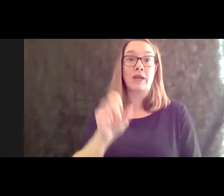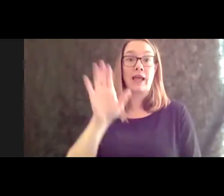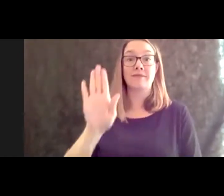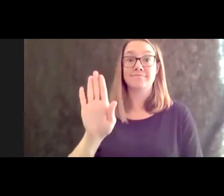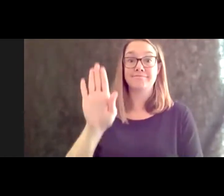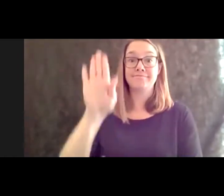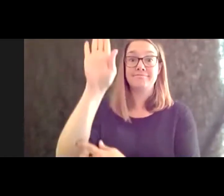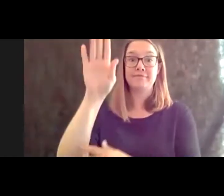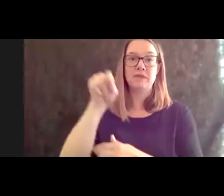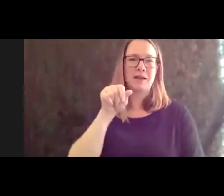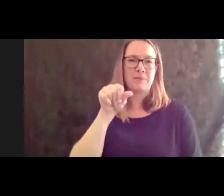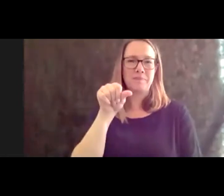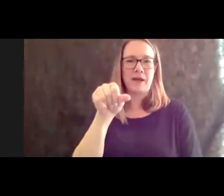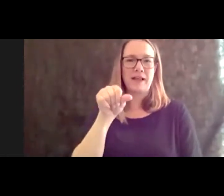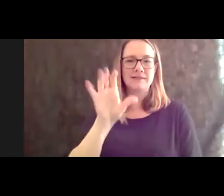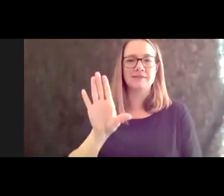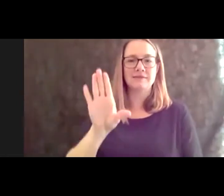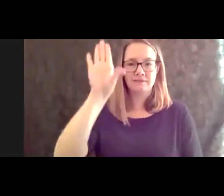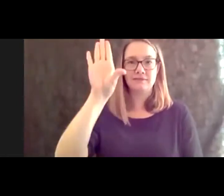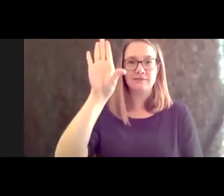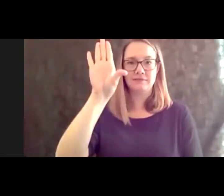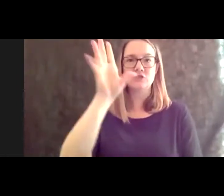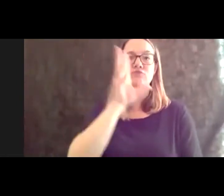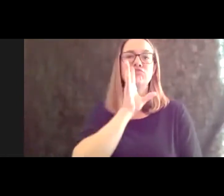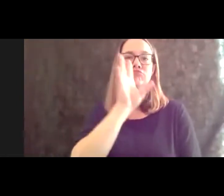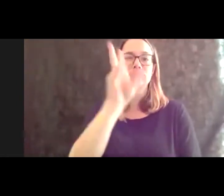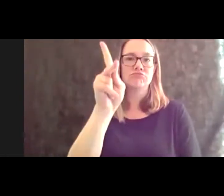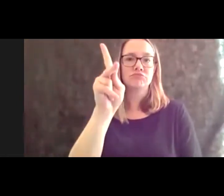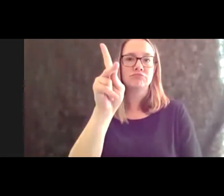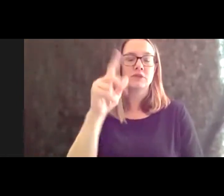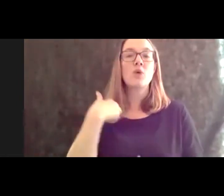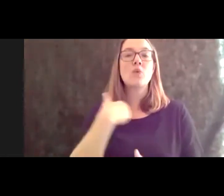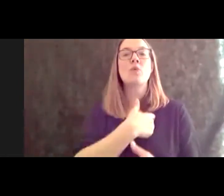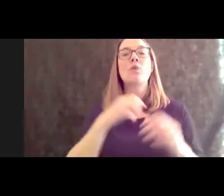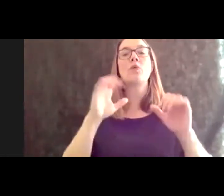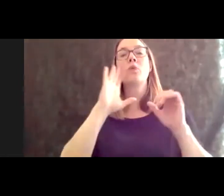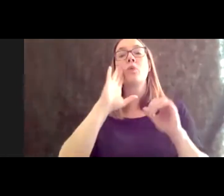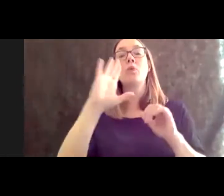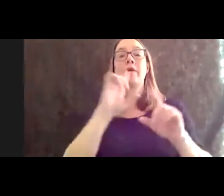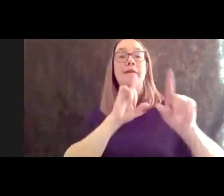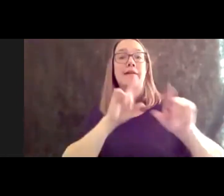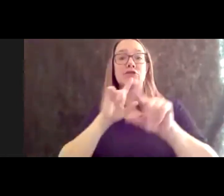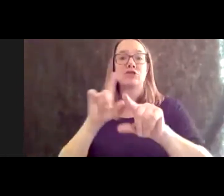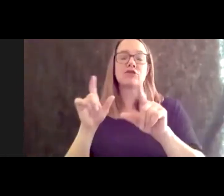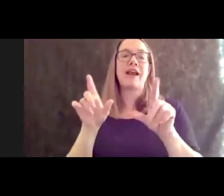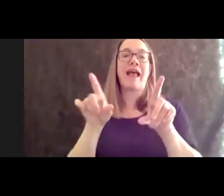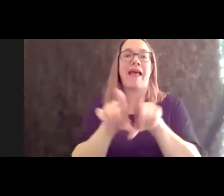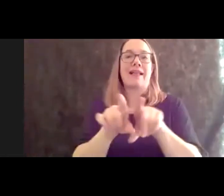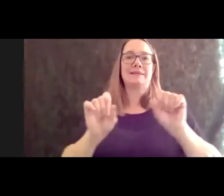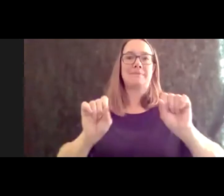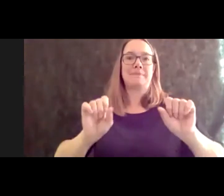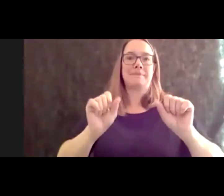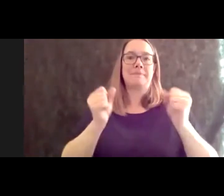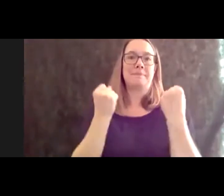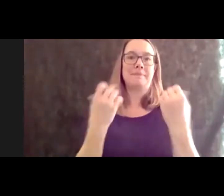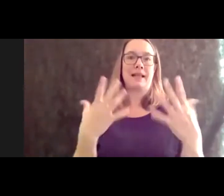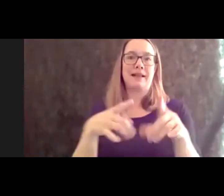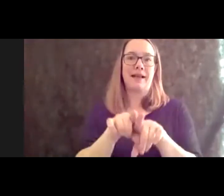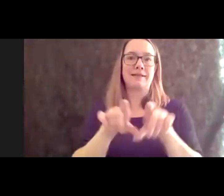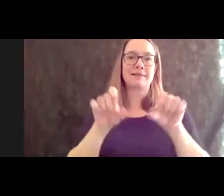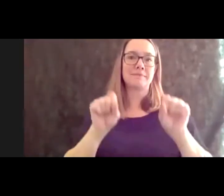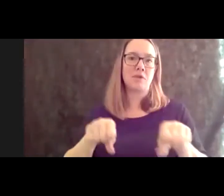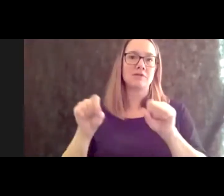to share your question with us out loud. We will acknowledge as many questions as we can during the Q&A section of the event, which we'll reserve for the